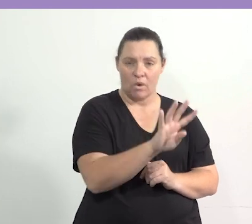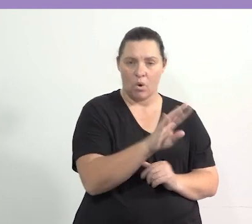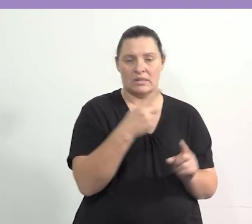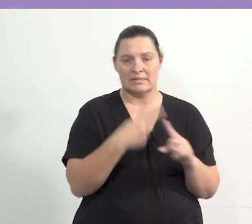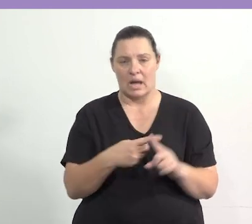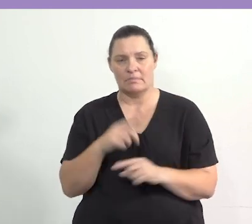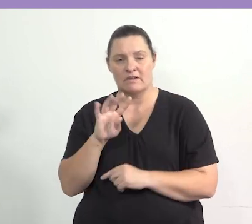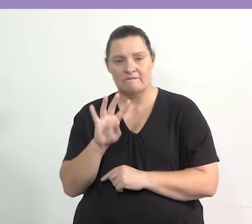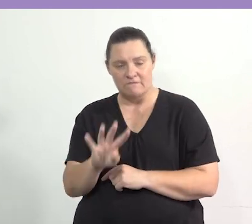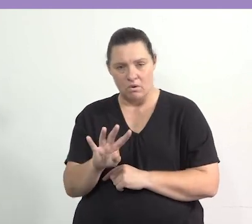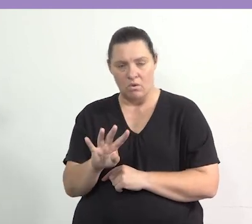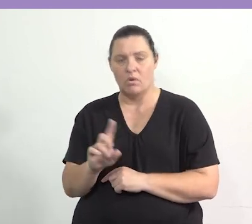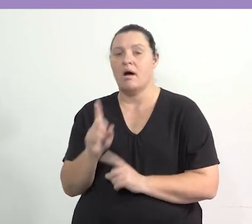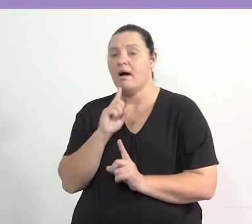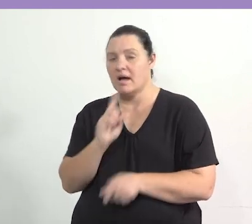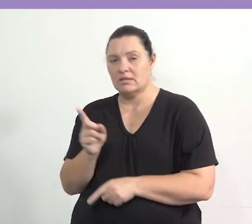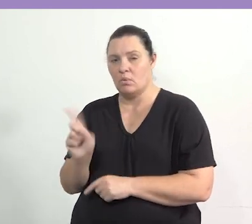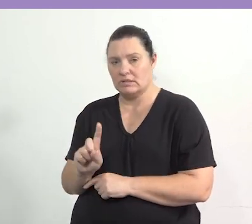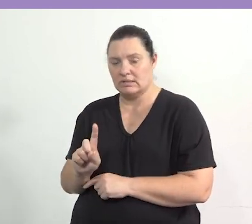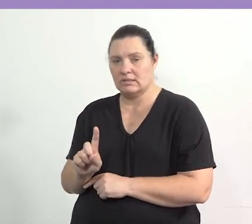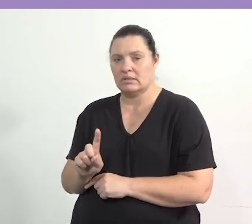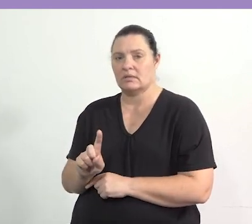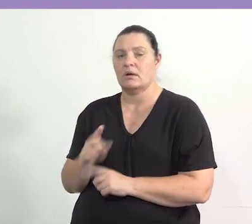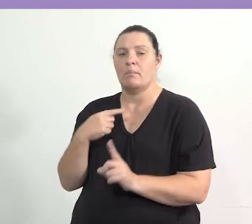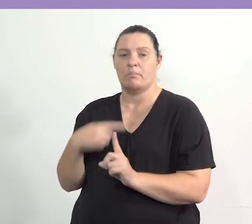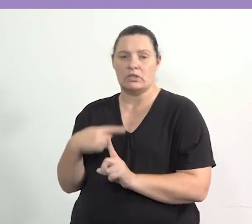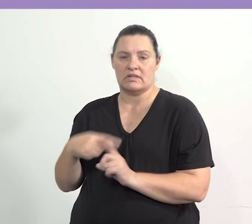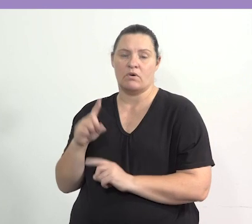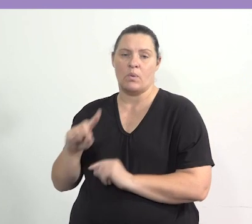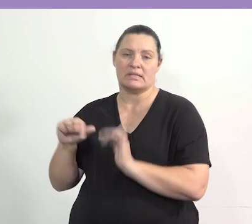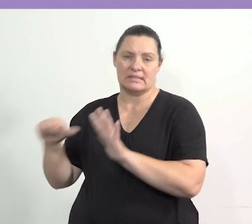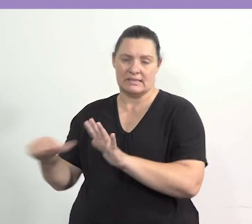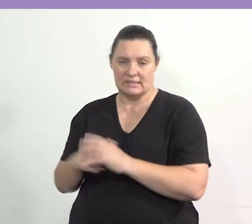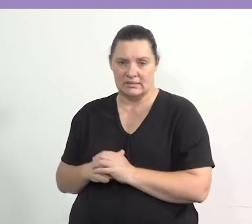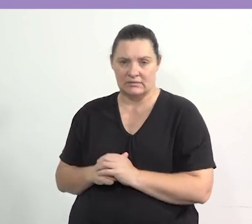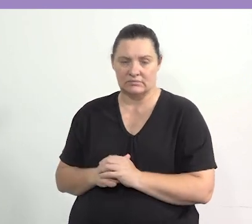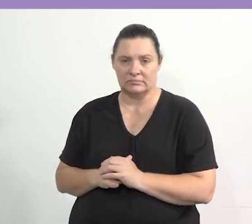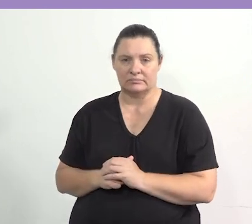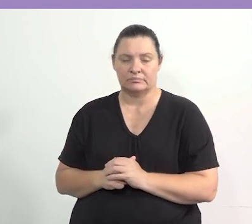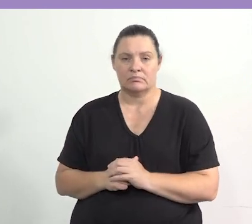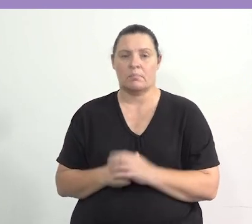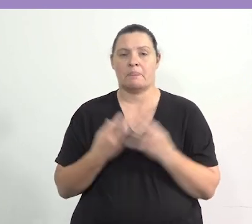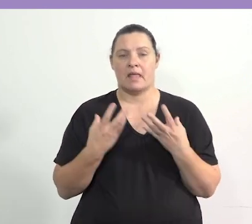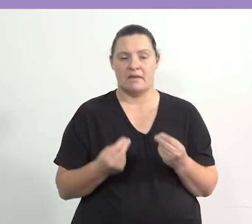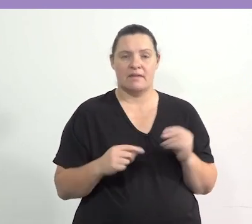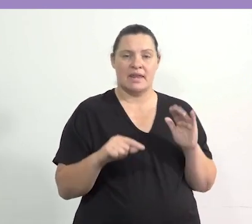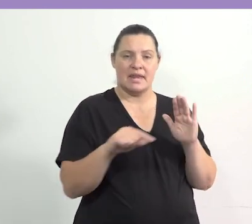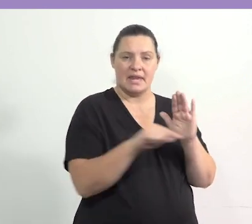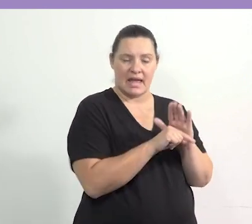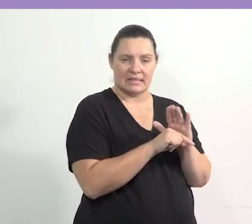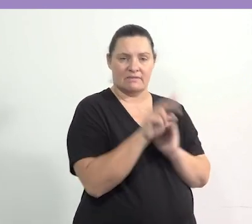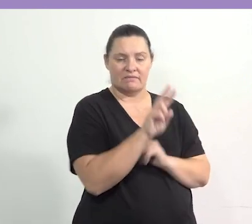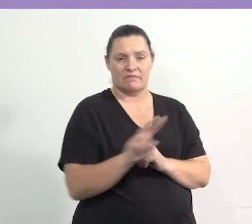multiplied by 4, and our answer there is a positive 16. What about when we have